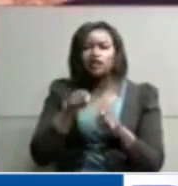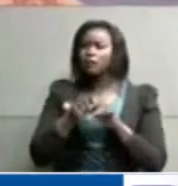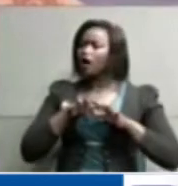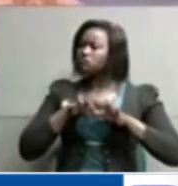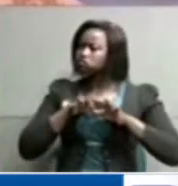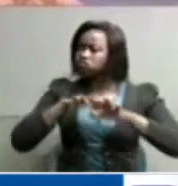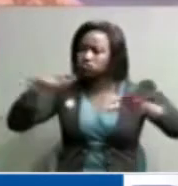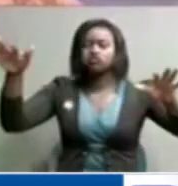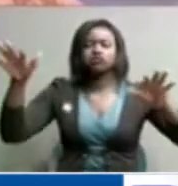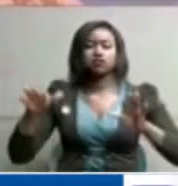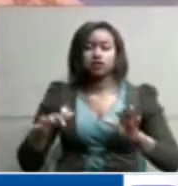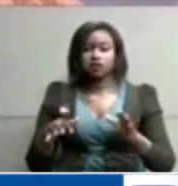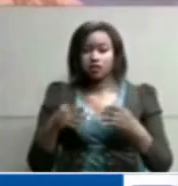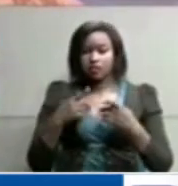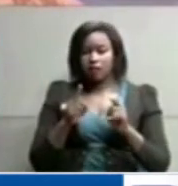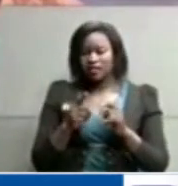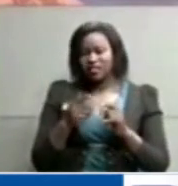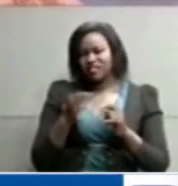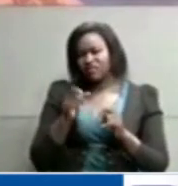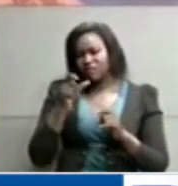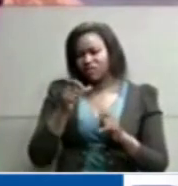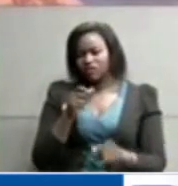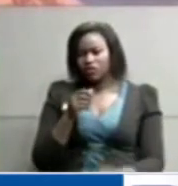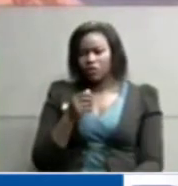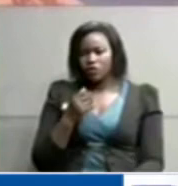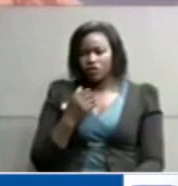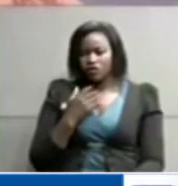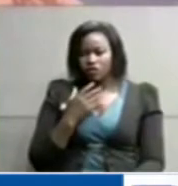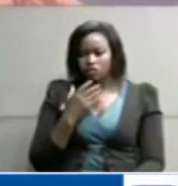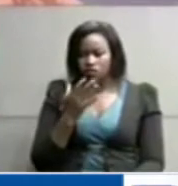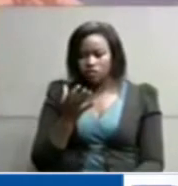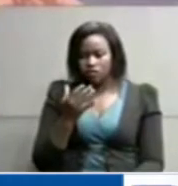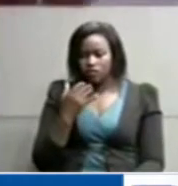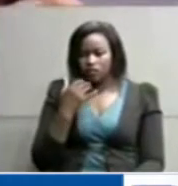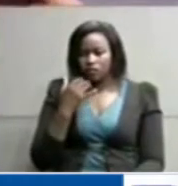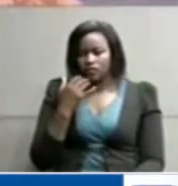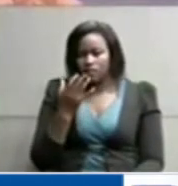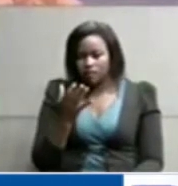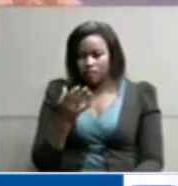distribute. But the shedder is just a slow little